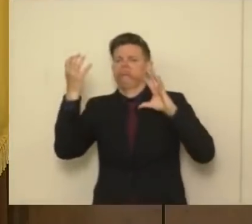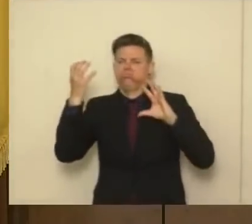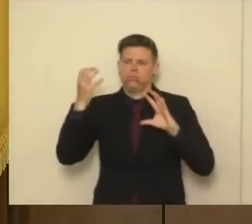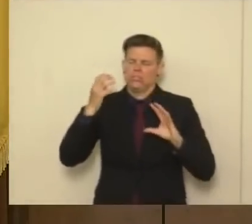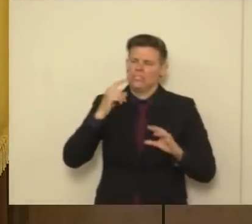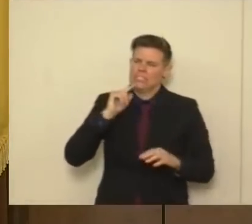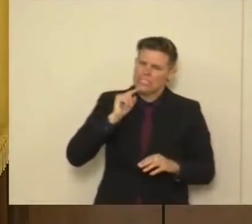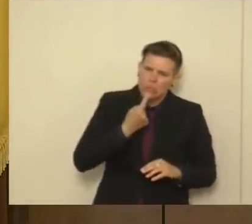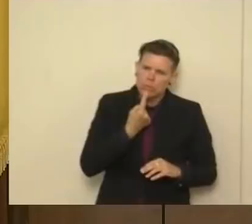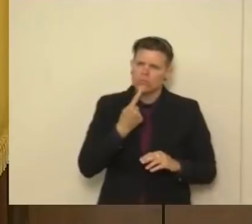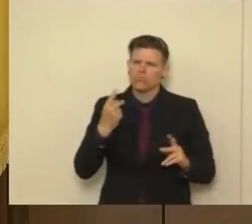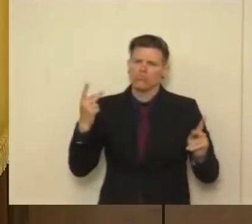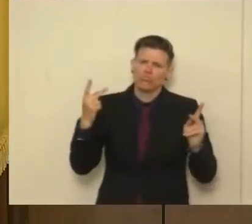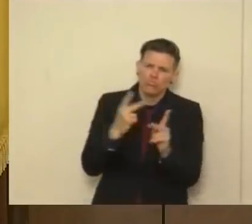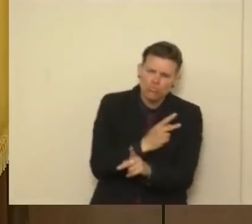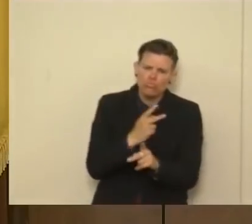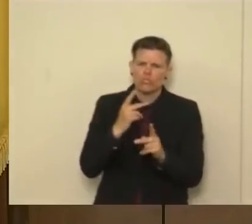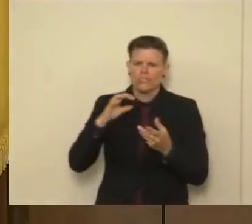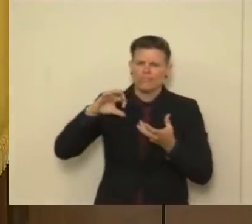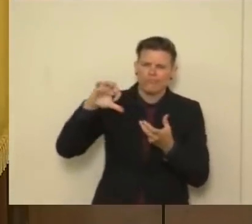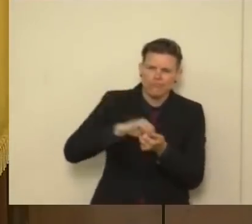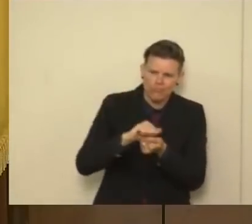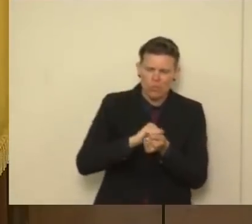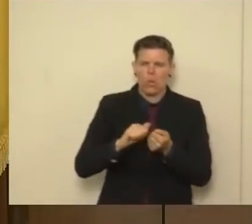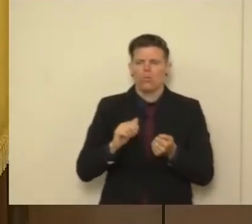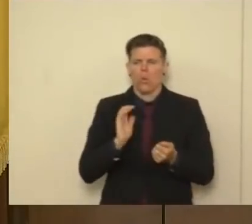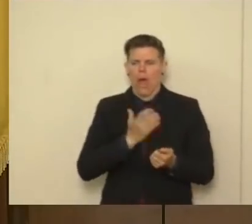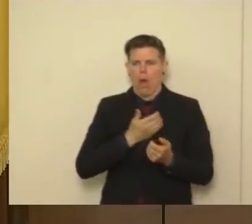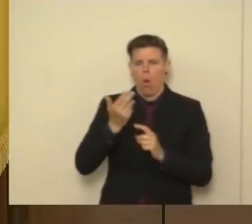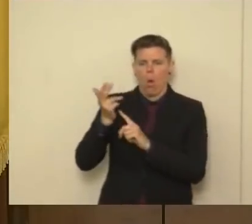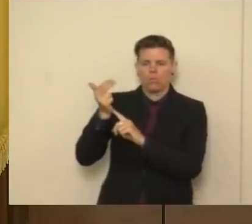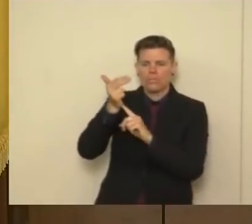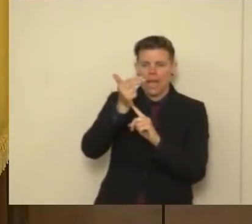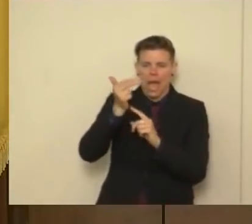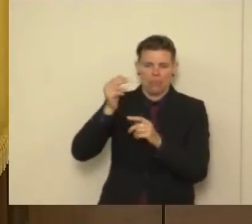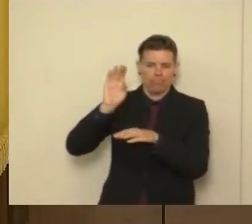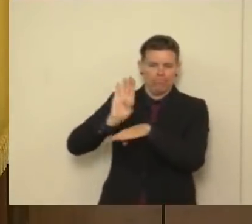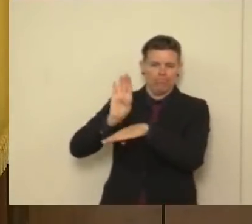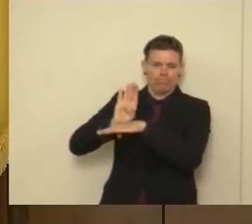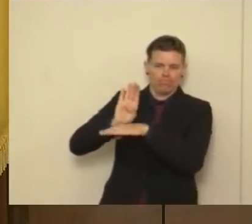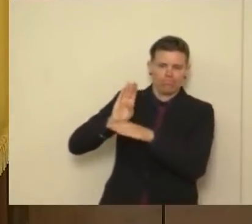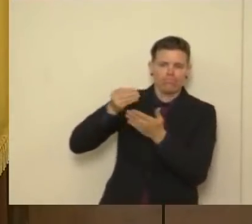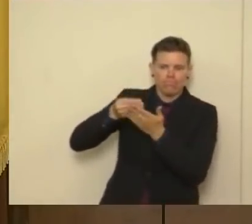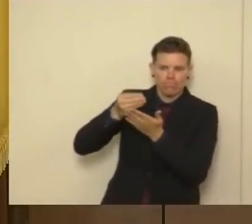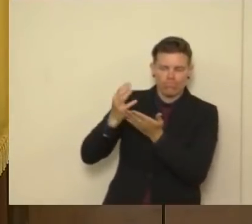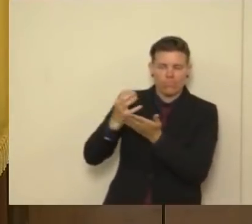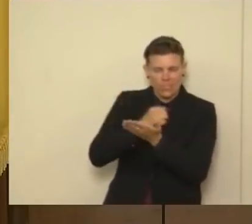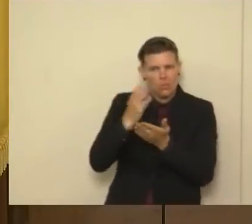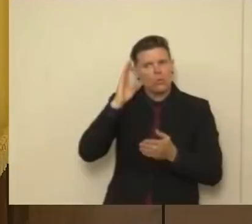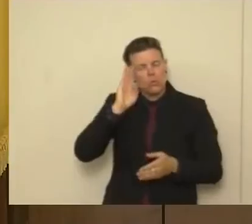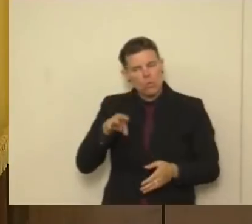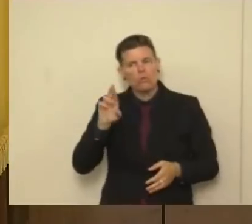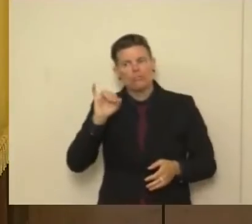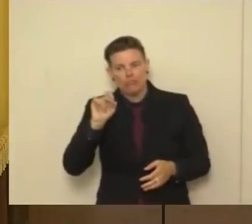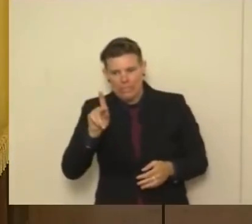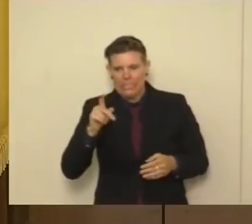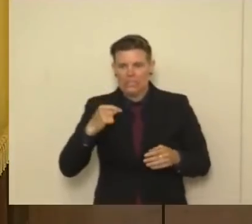significant damage to the lodging industry, but it's a risk. But I have to weigh those risks with